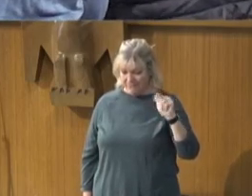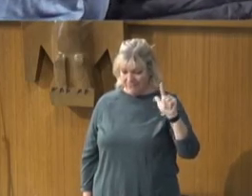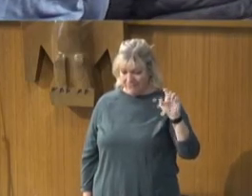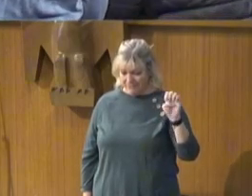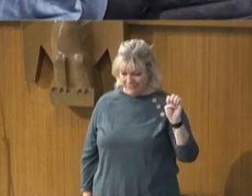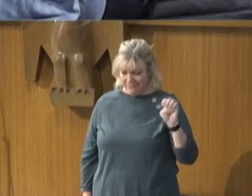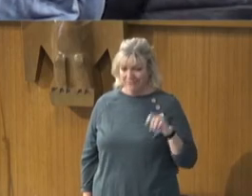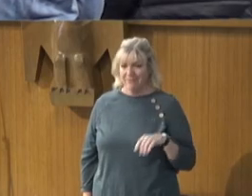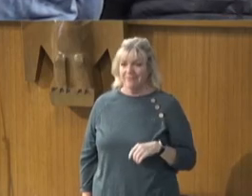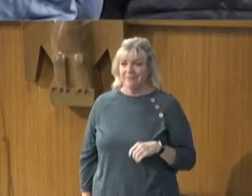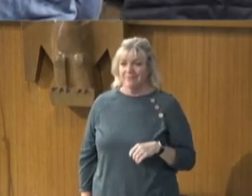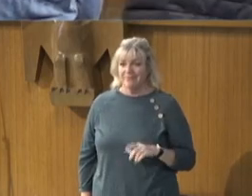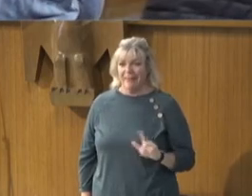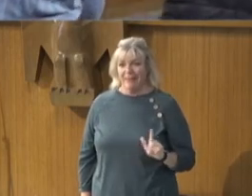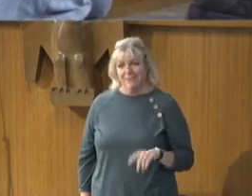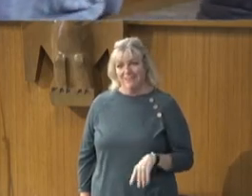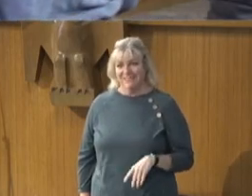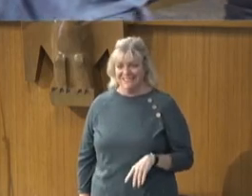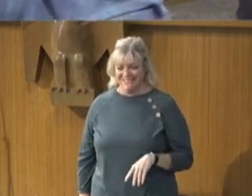Christopher Howard Gale.